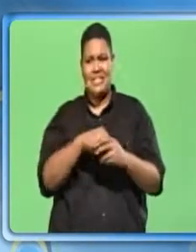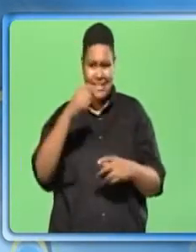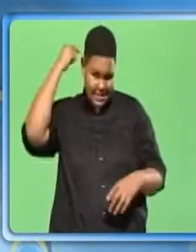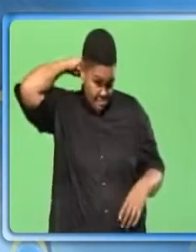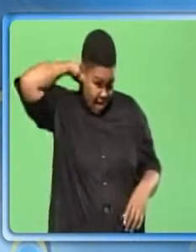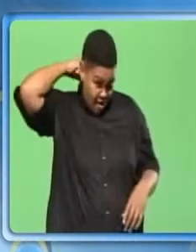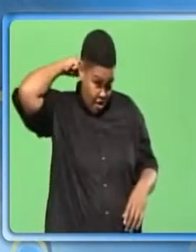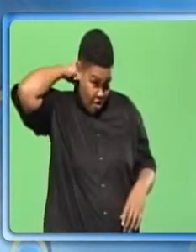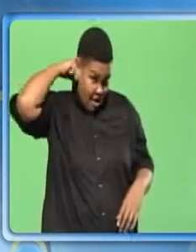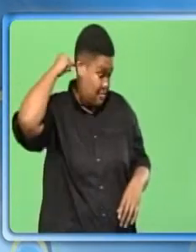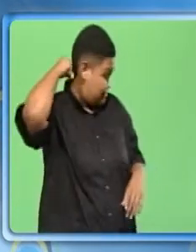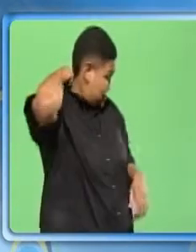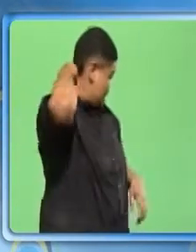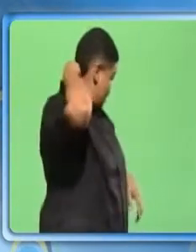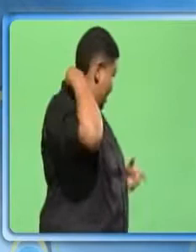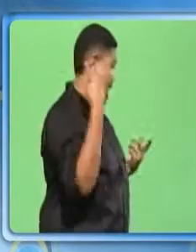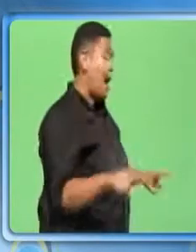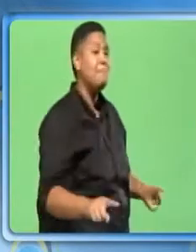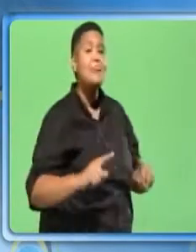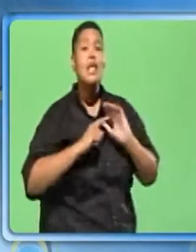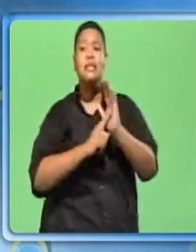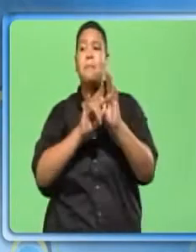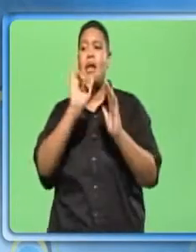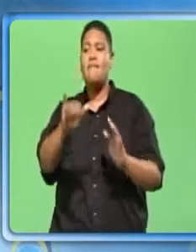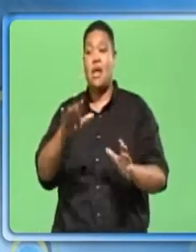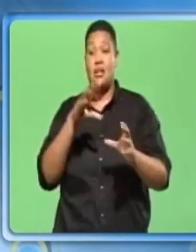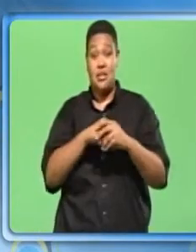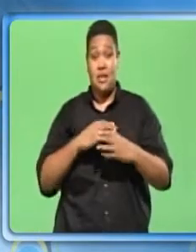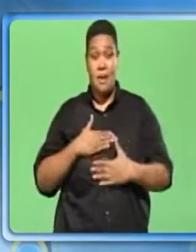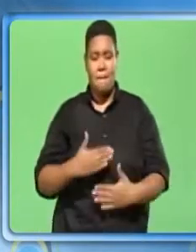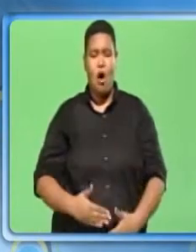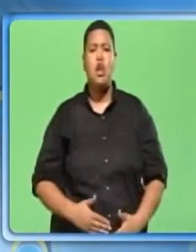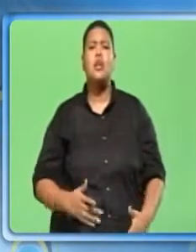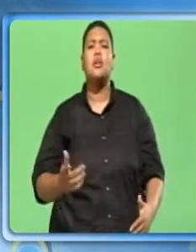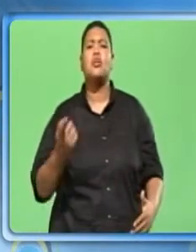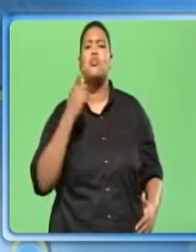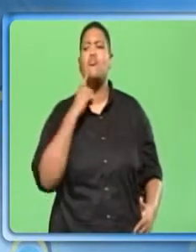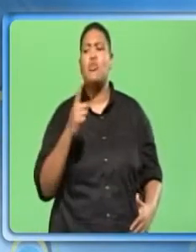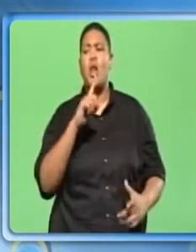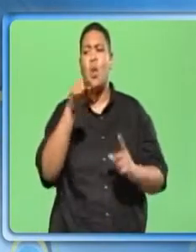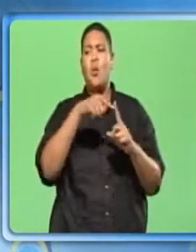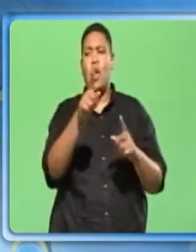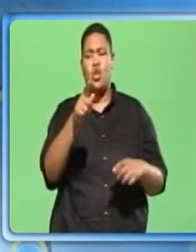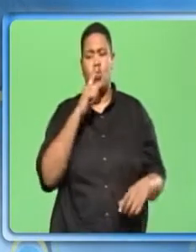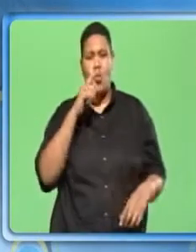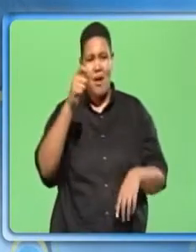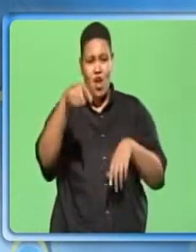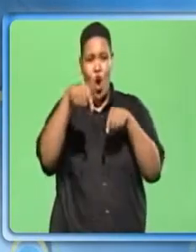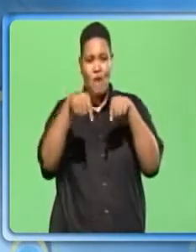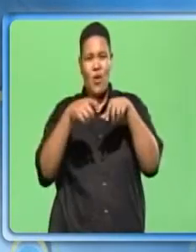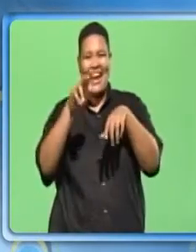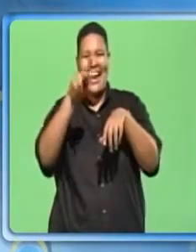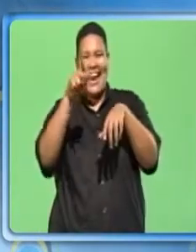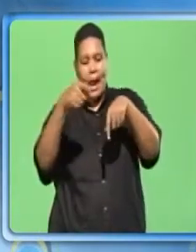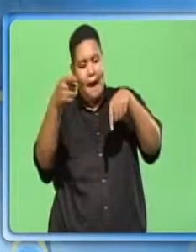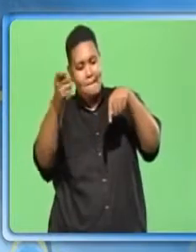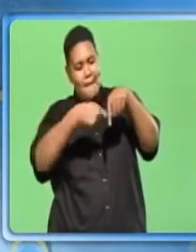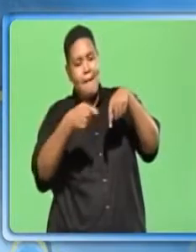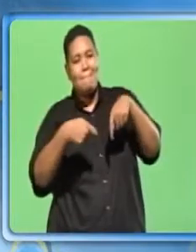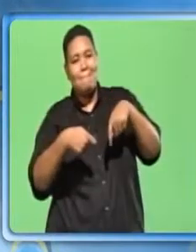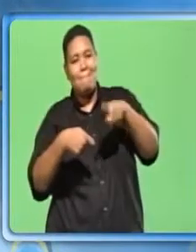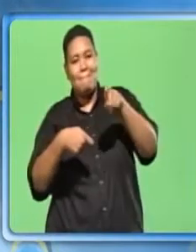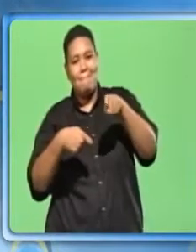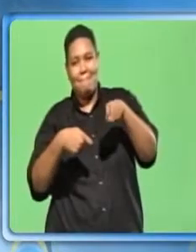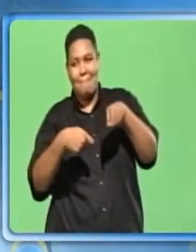cord. An example of this on the body is when you tap your knee in a certain